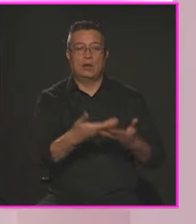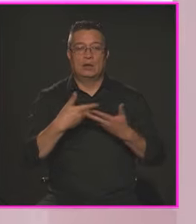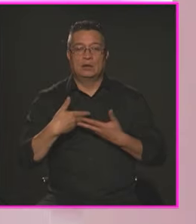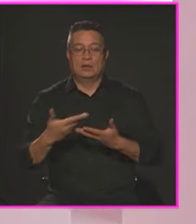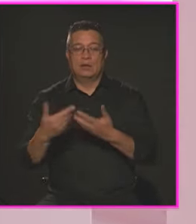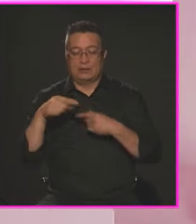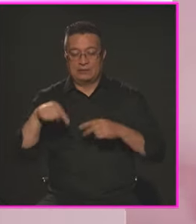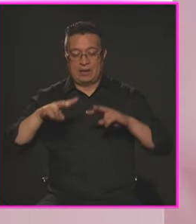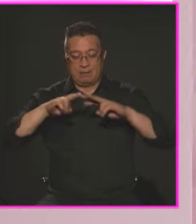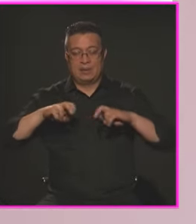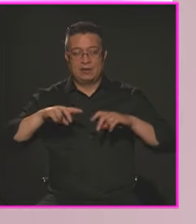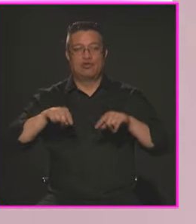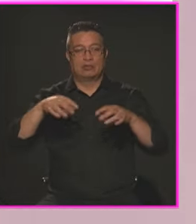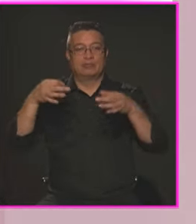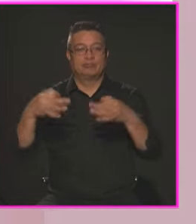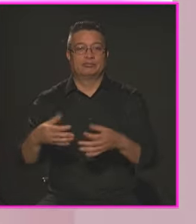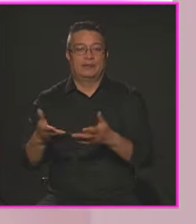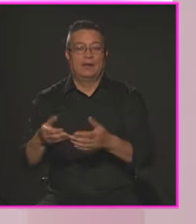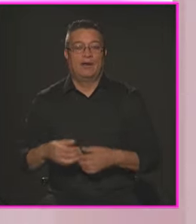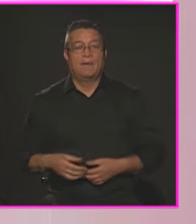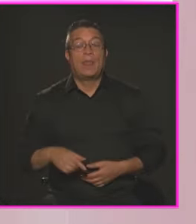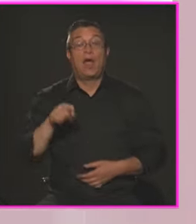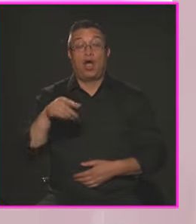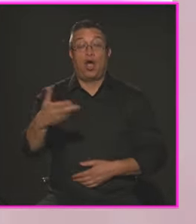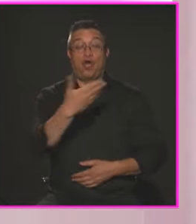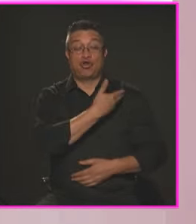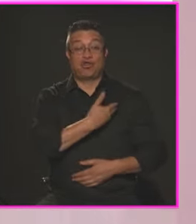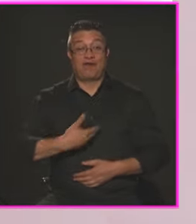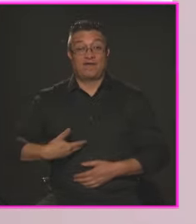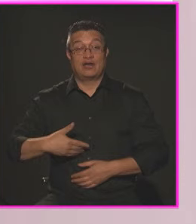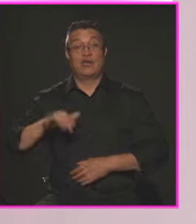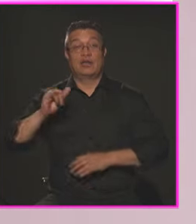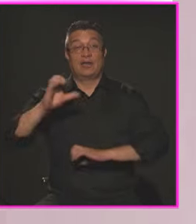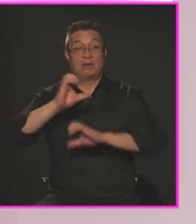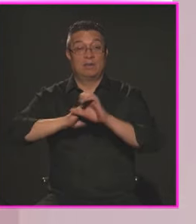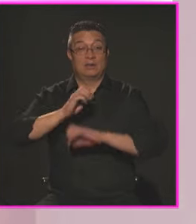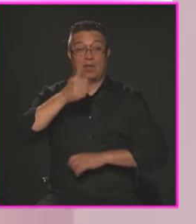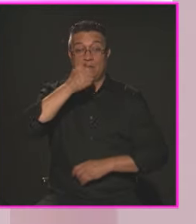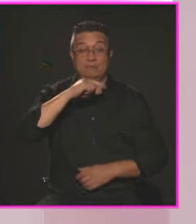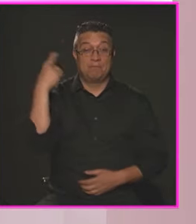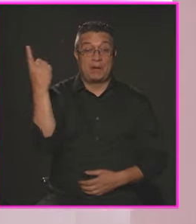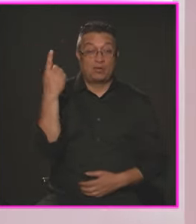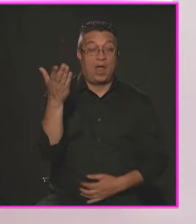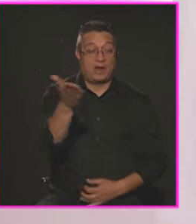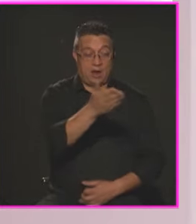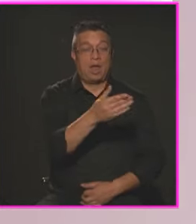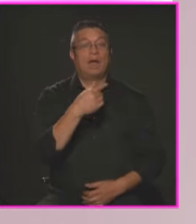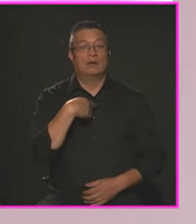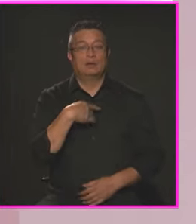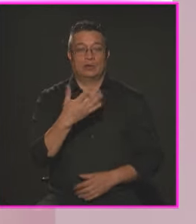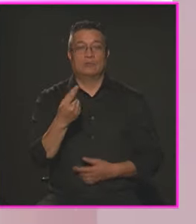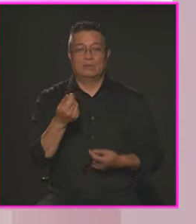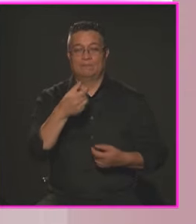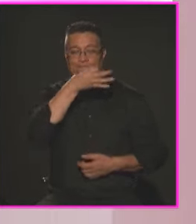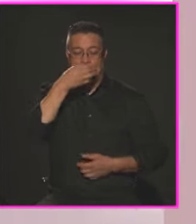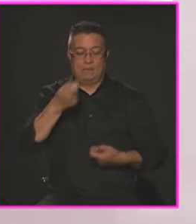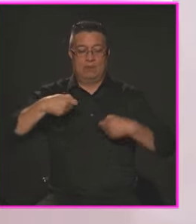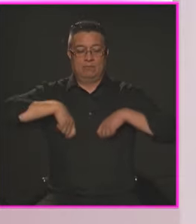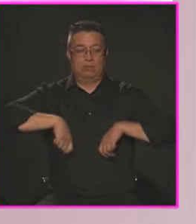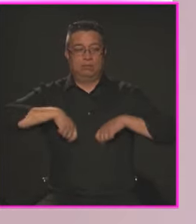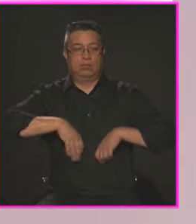applied research. Governments and private companies prefer usefulness, and they consider curiosity as